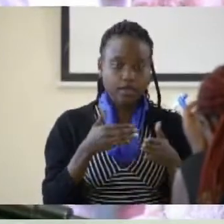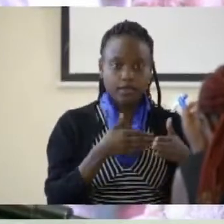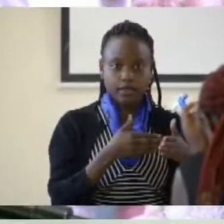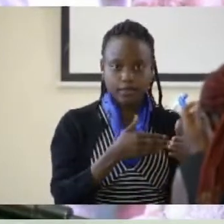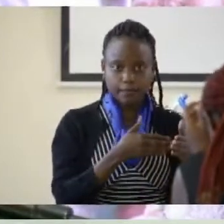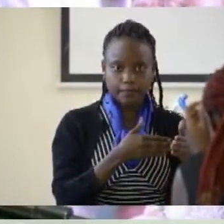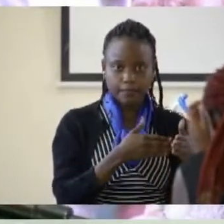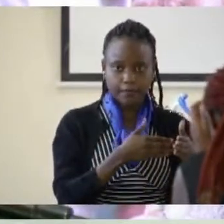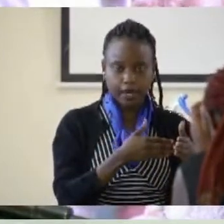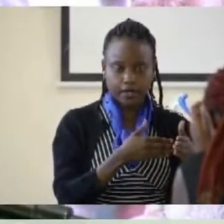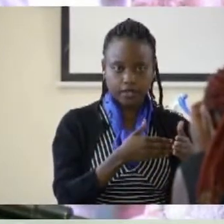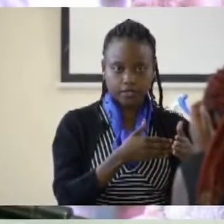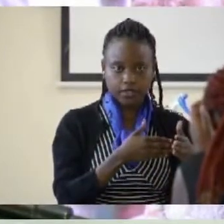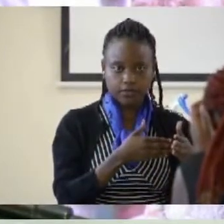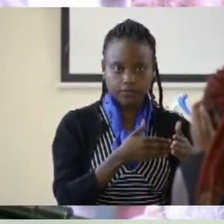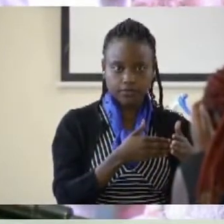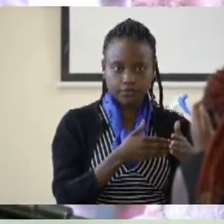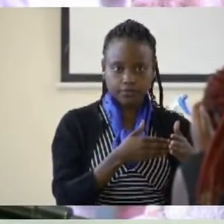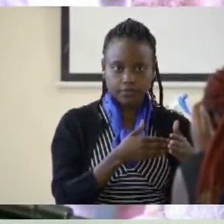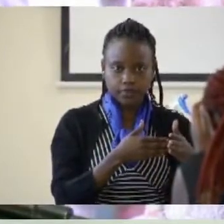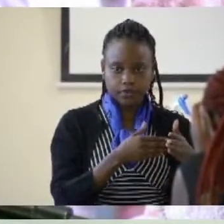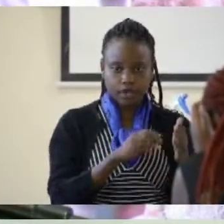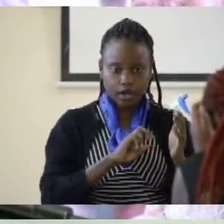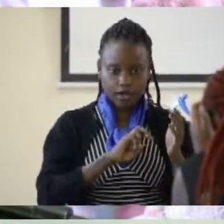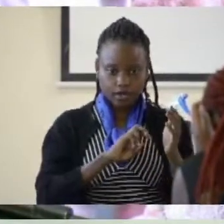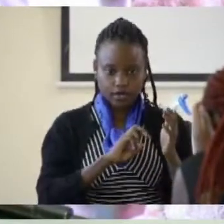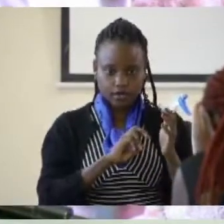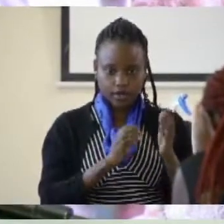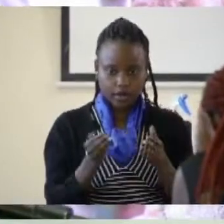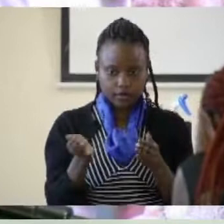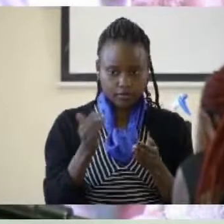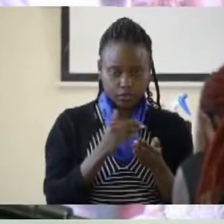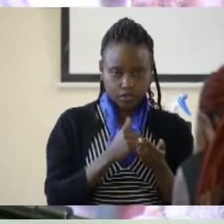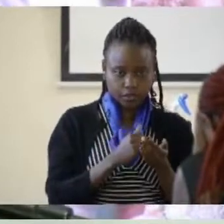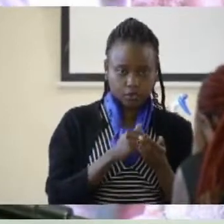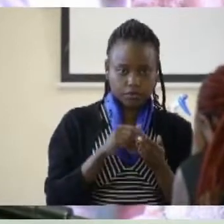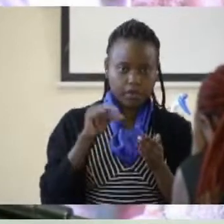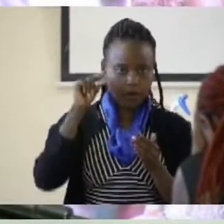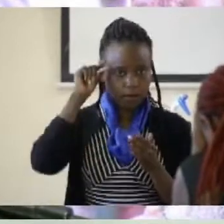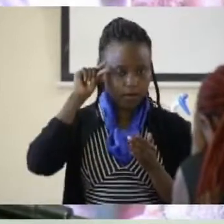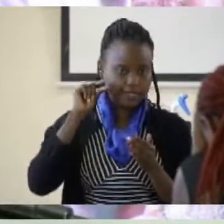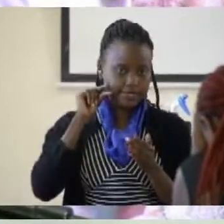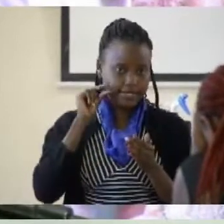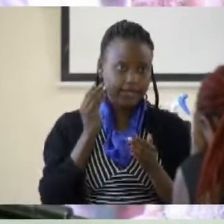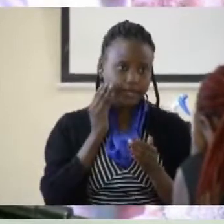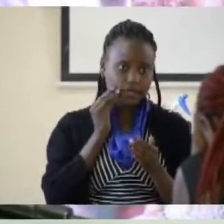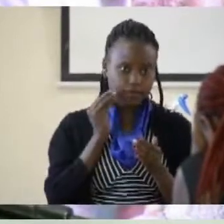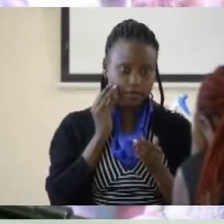just, these barriers are caused by our gendered experiences because